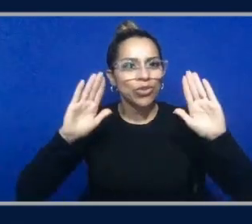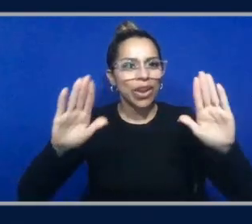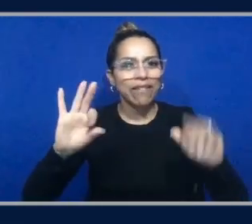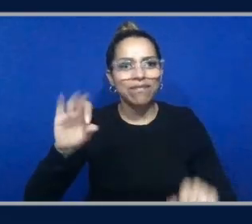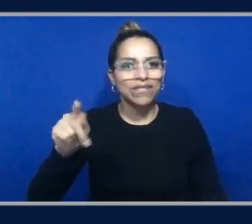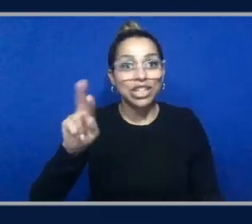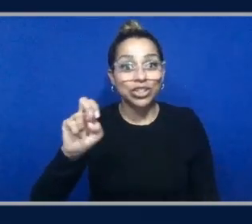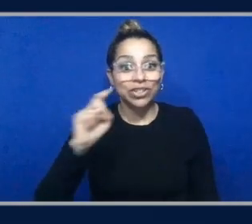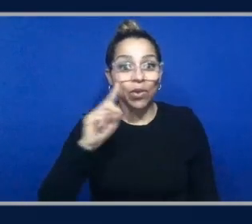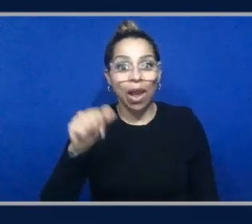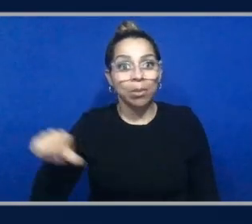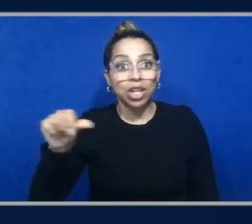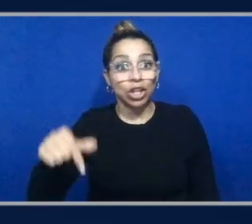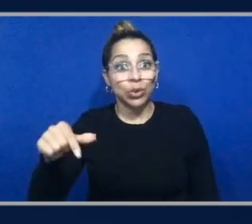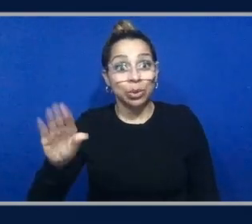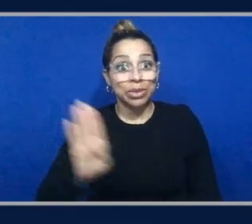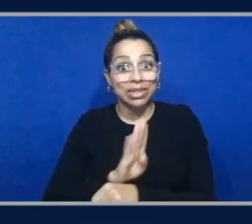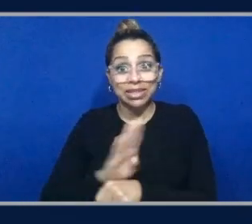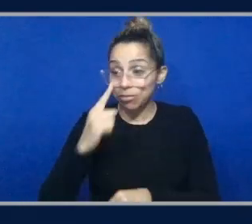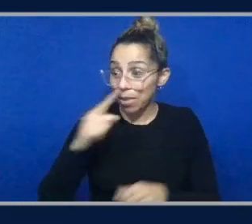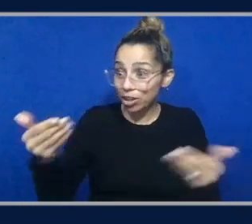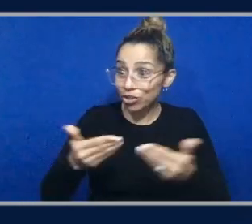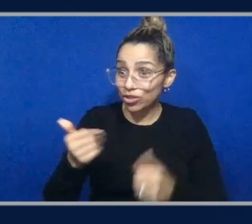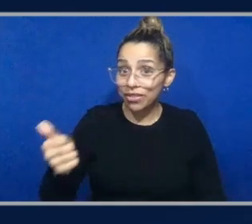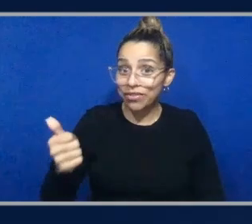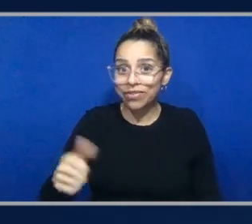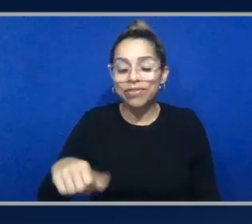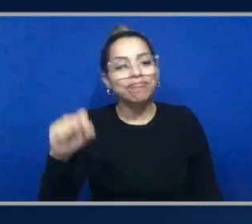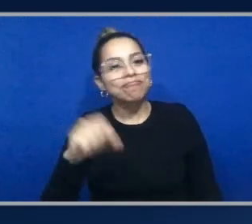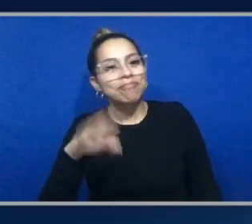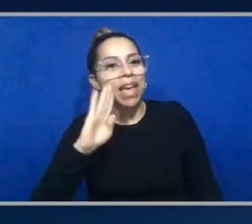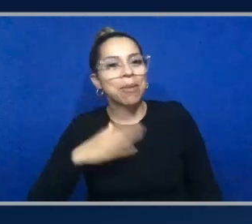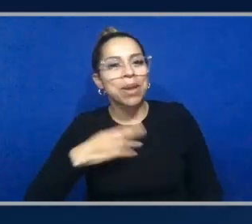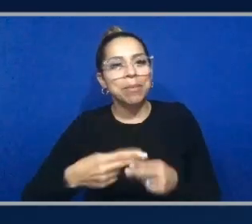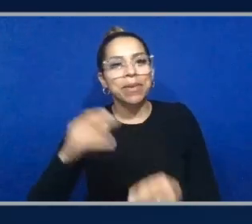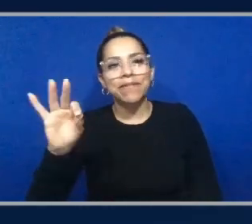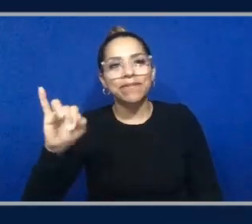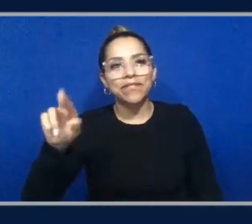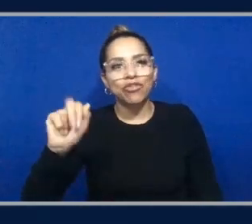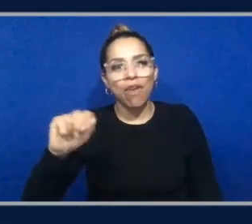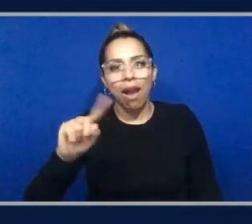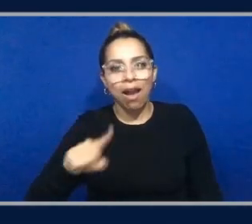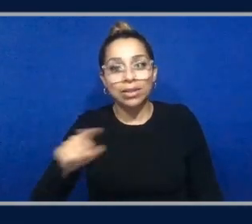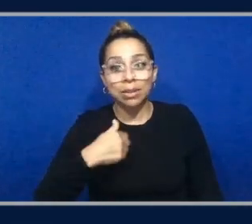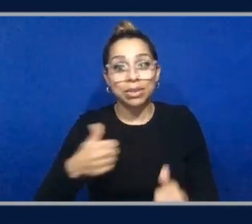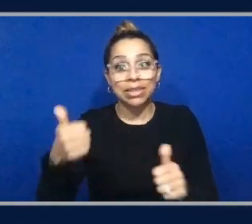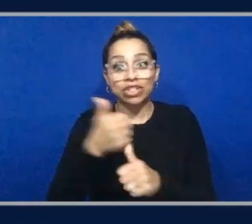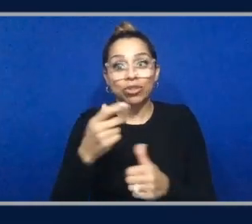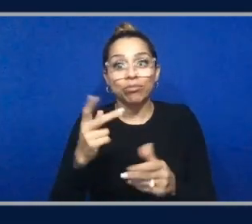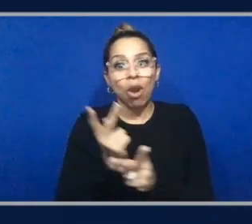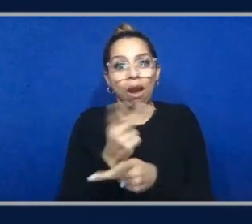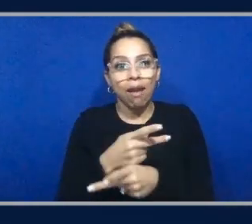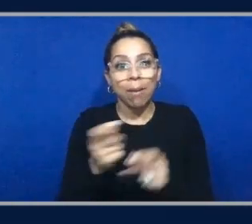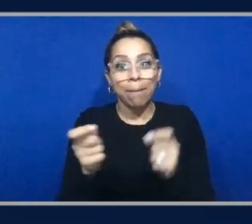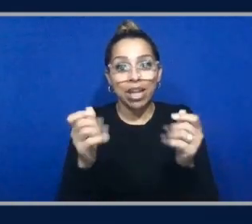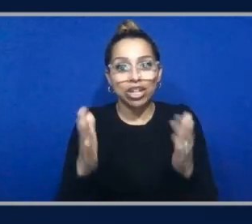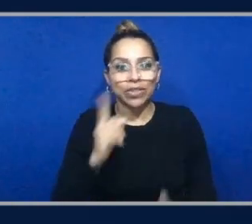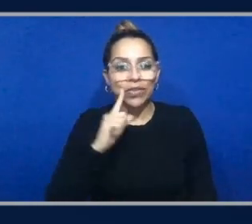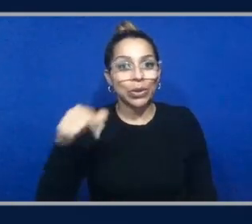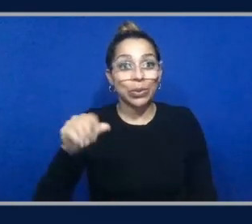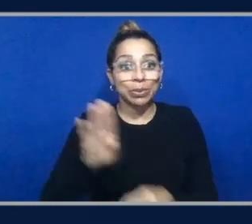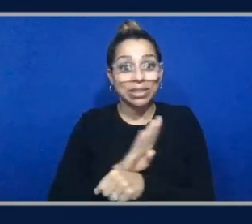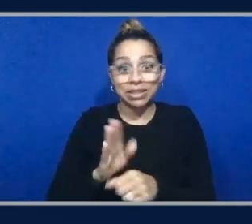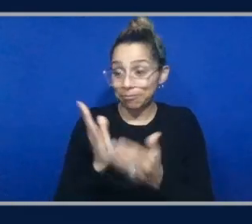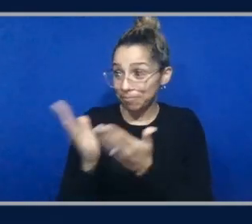introduce yourselves? Yeah, hi. My name is Faraz Akmal, and I'm a Senior Product Manager for Q Business. Abhinav? Hi, I'm Abhinav